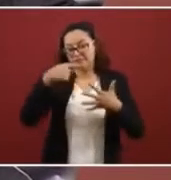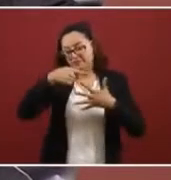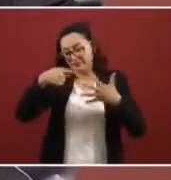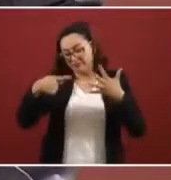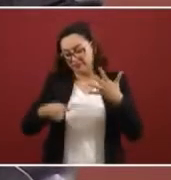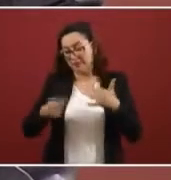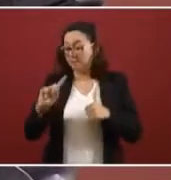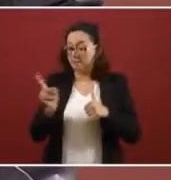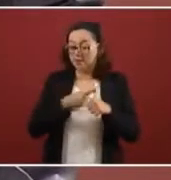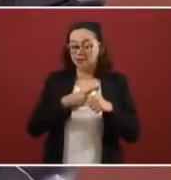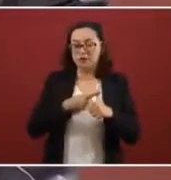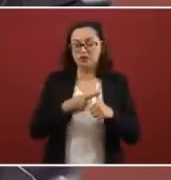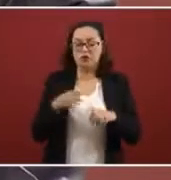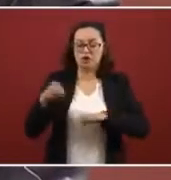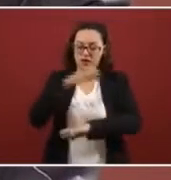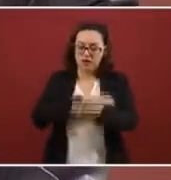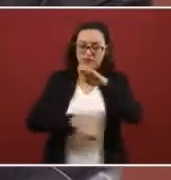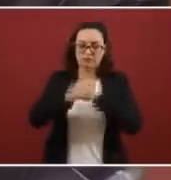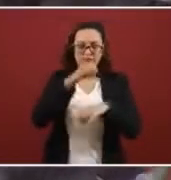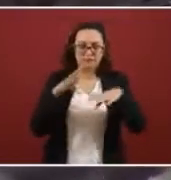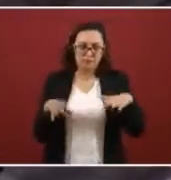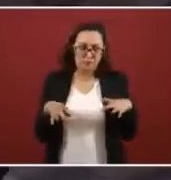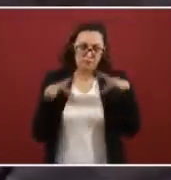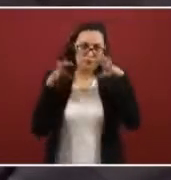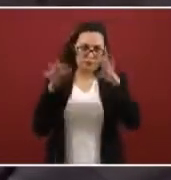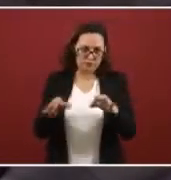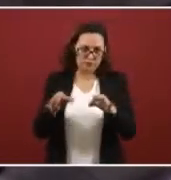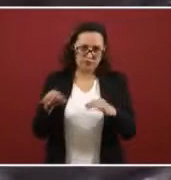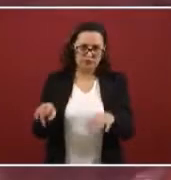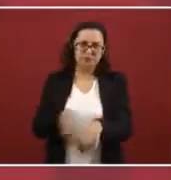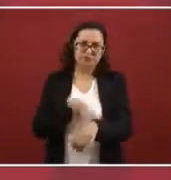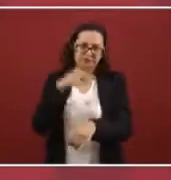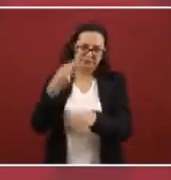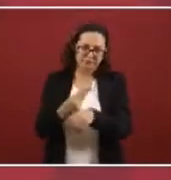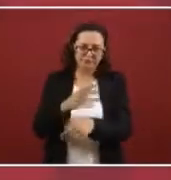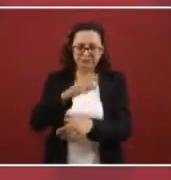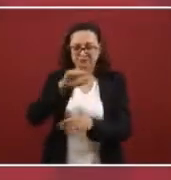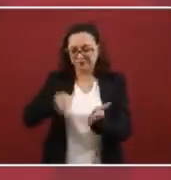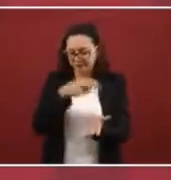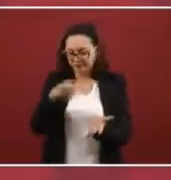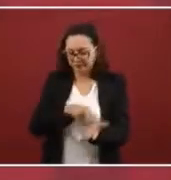of the company. The second step was